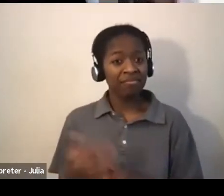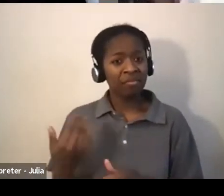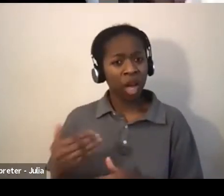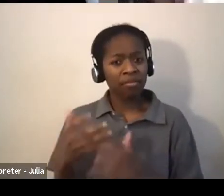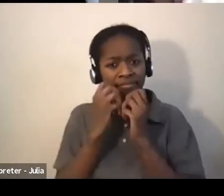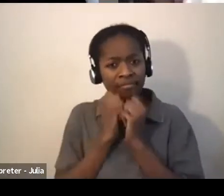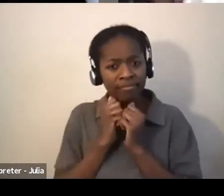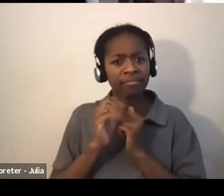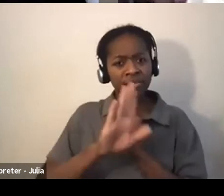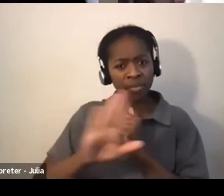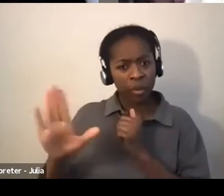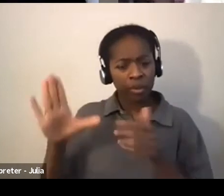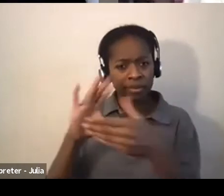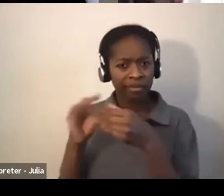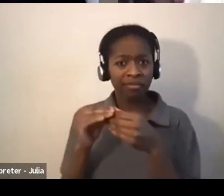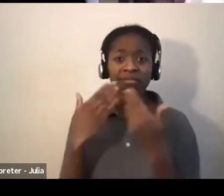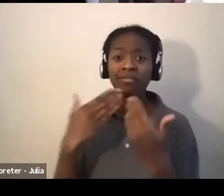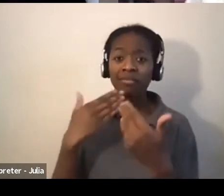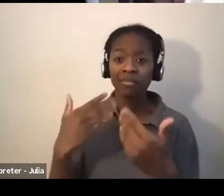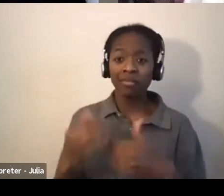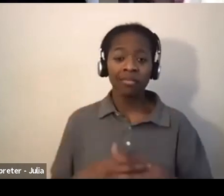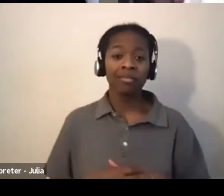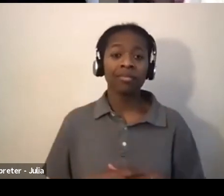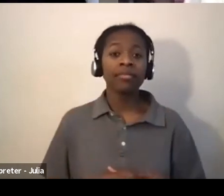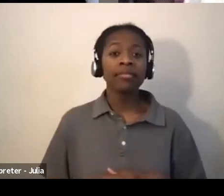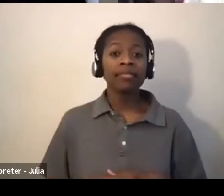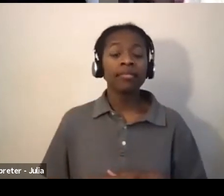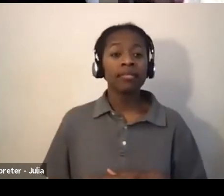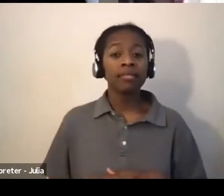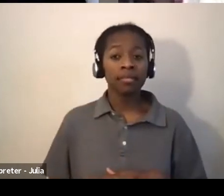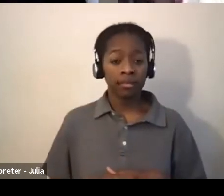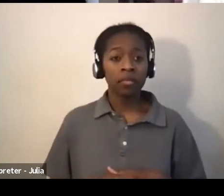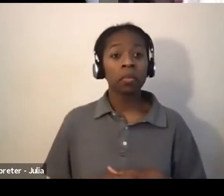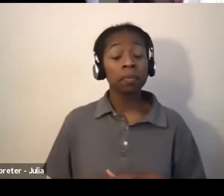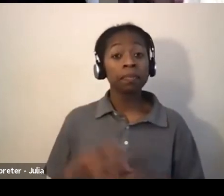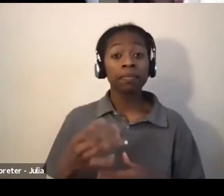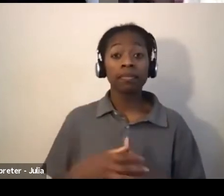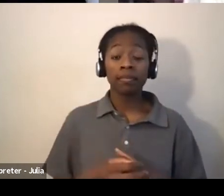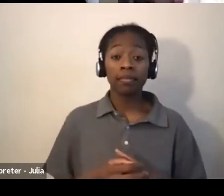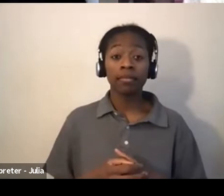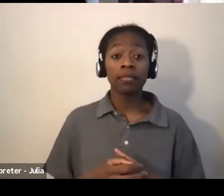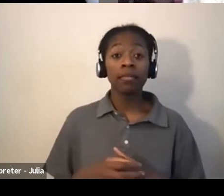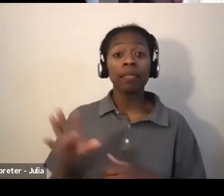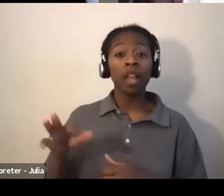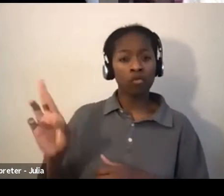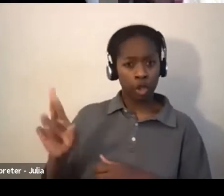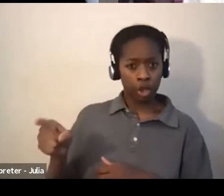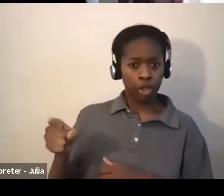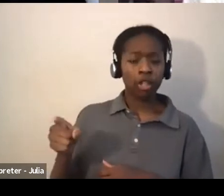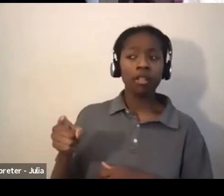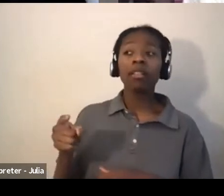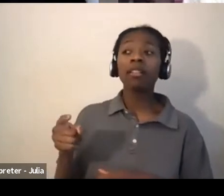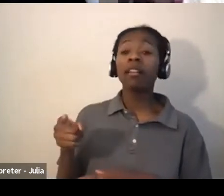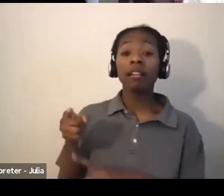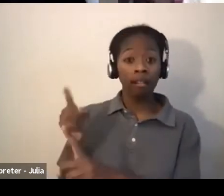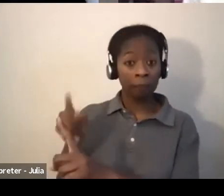sharing everything that you have now. So thank you. You bring up an interesting point, Richard, which is